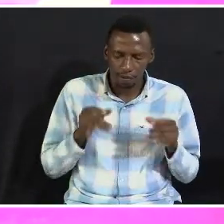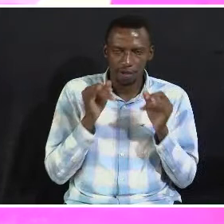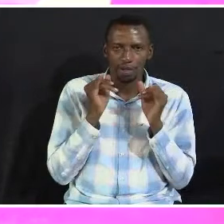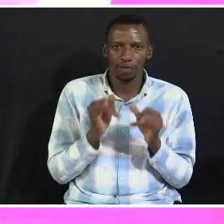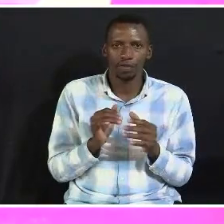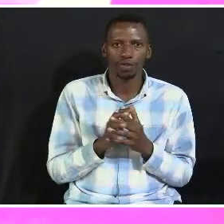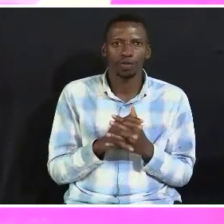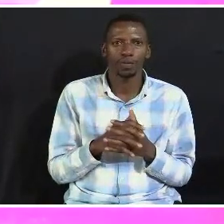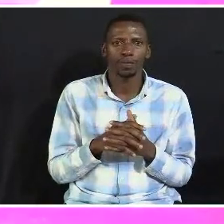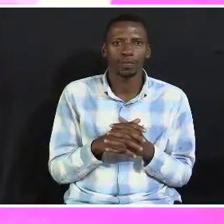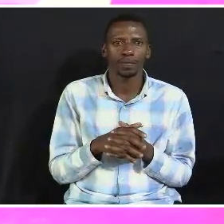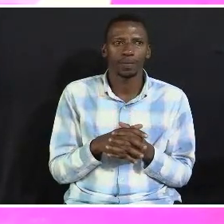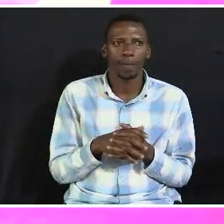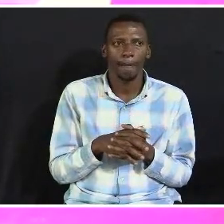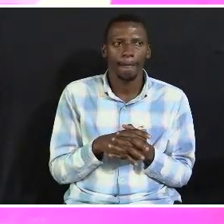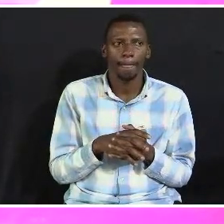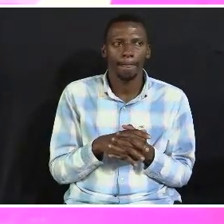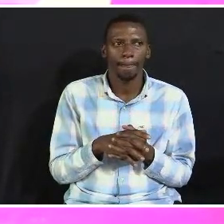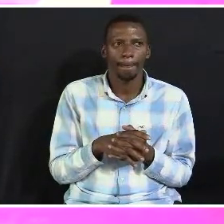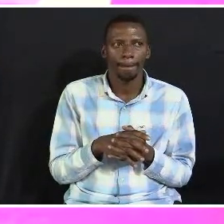You know,